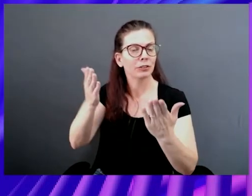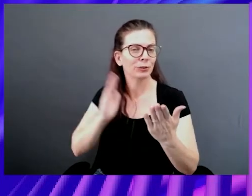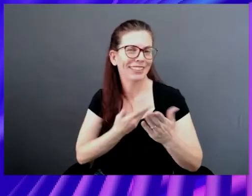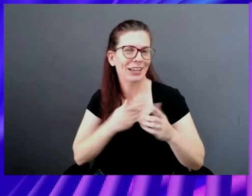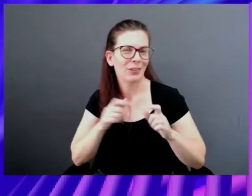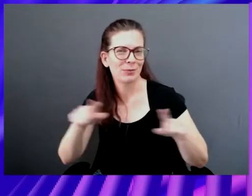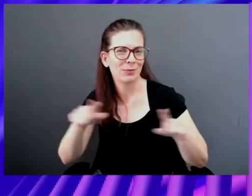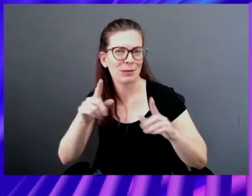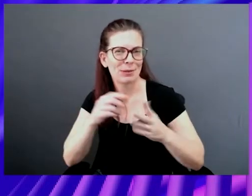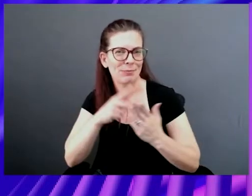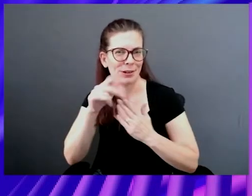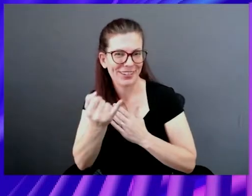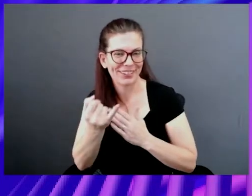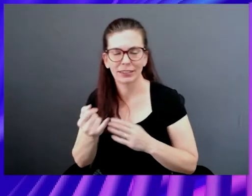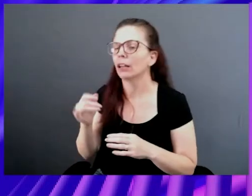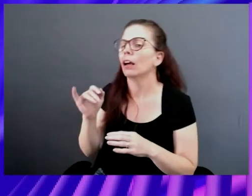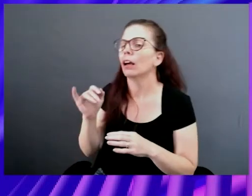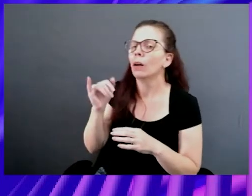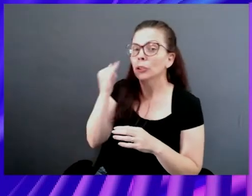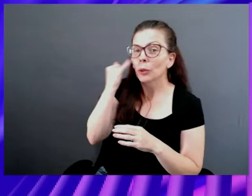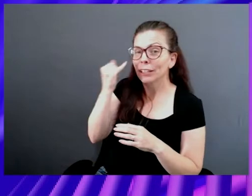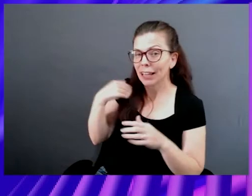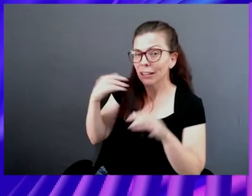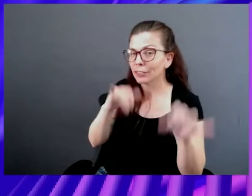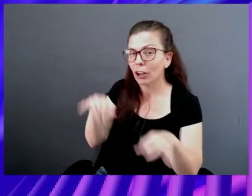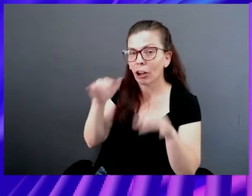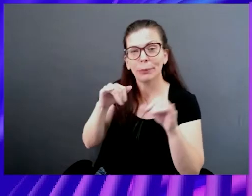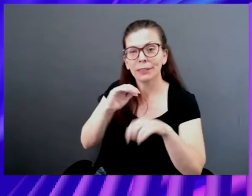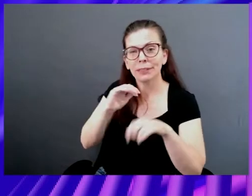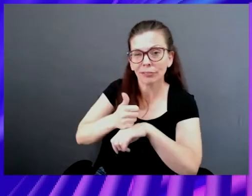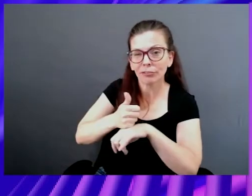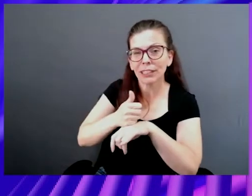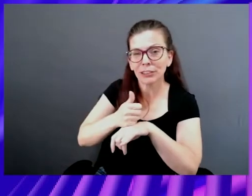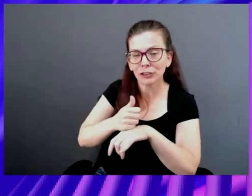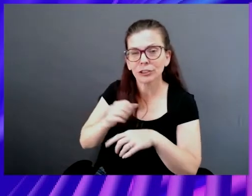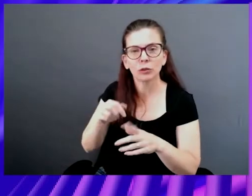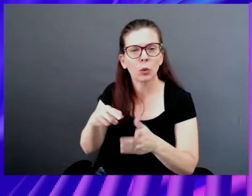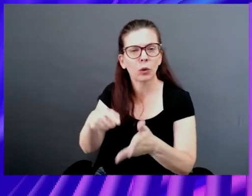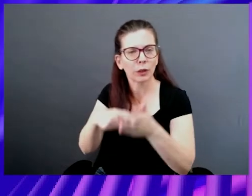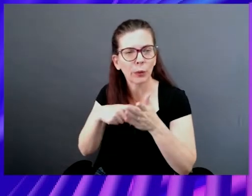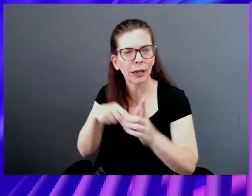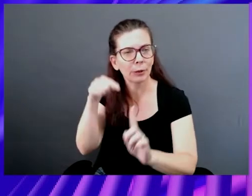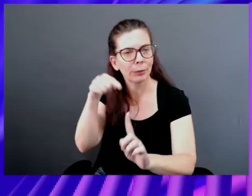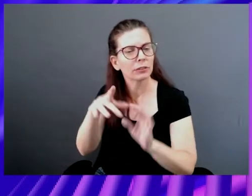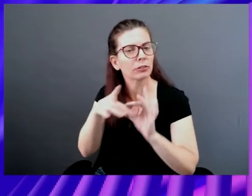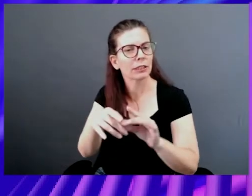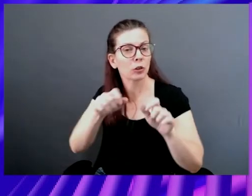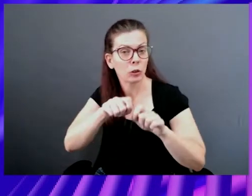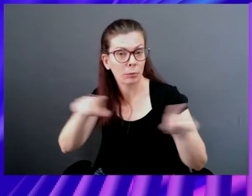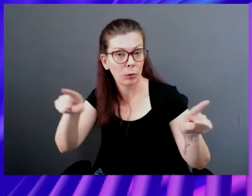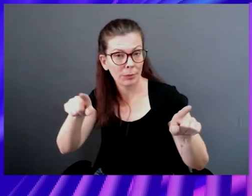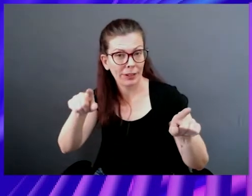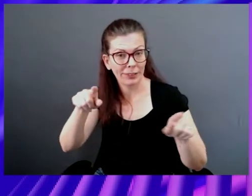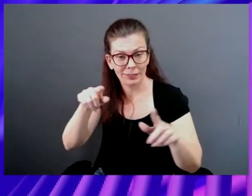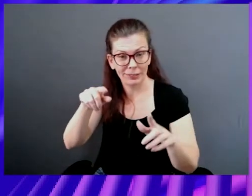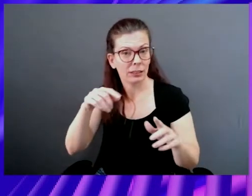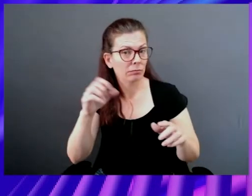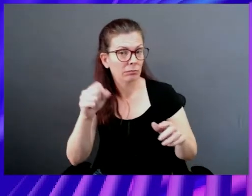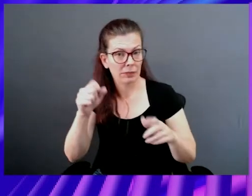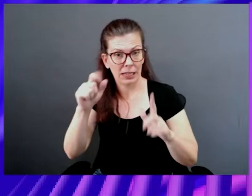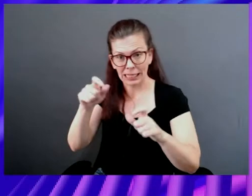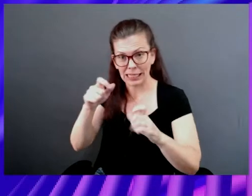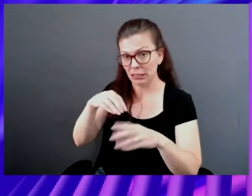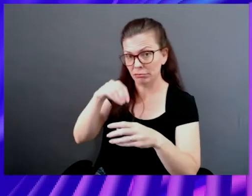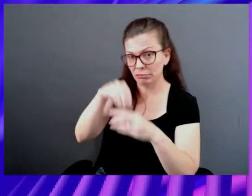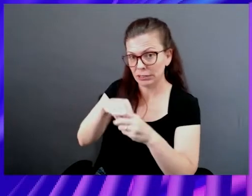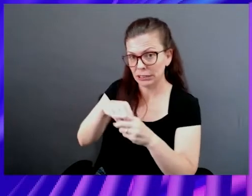So okay. So if I have like common conventions or I have particular requirements around deployments, yep, I can code them in a recipe and then share